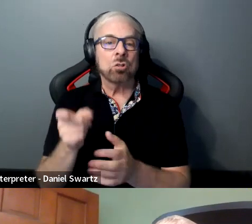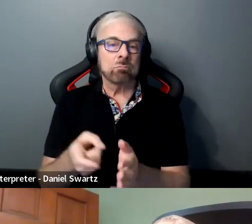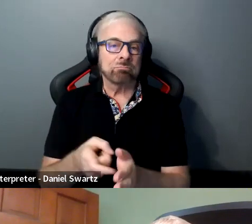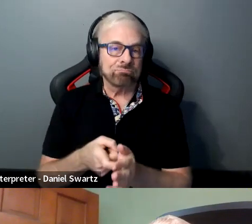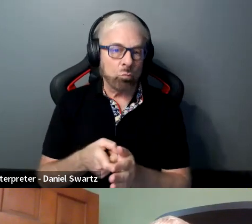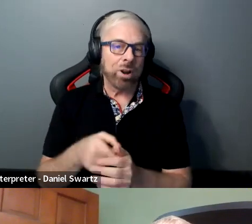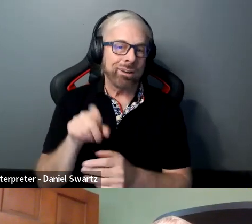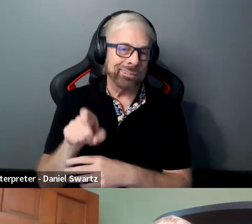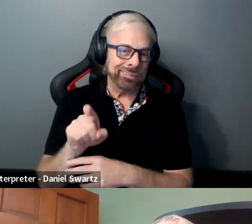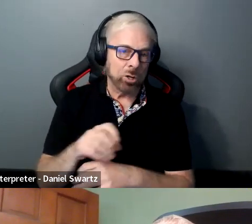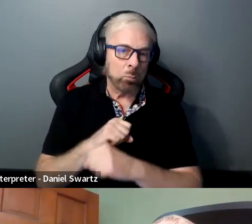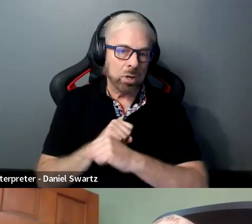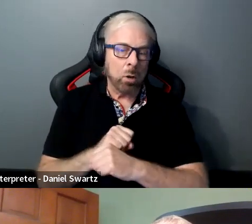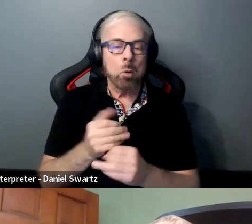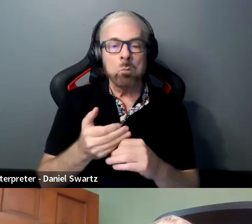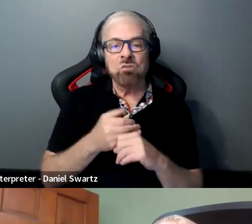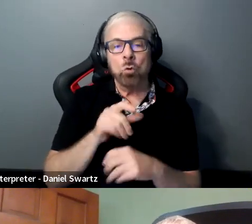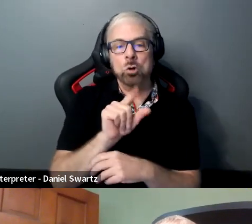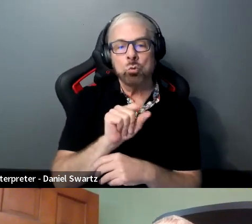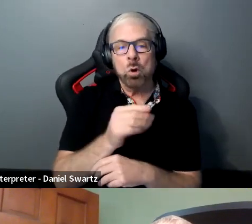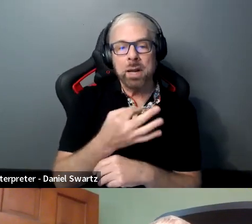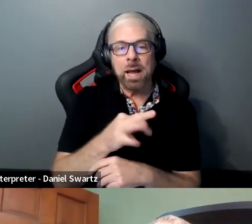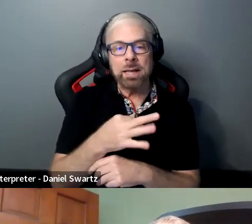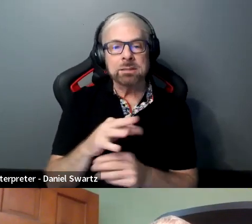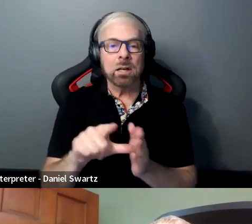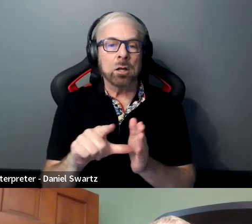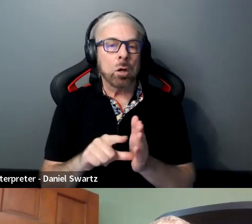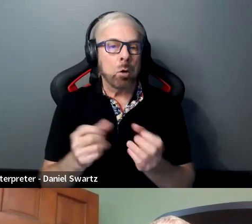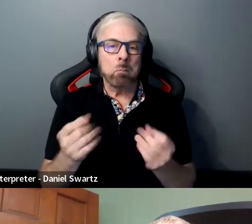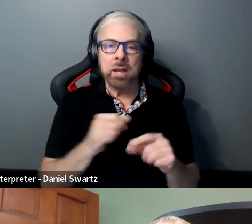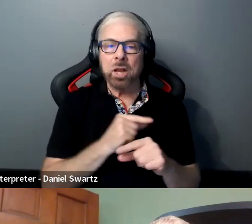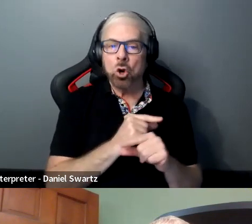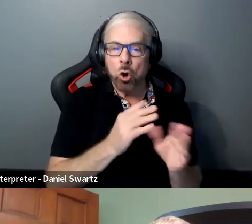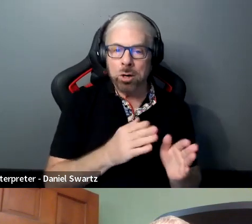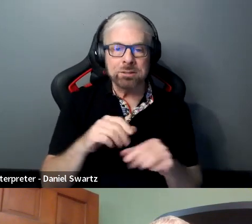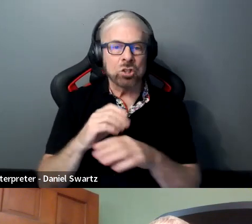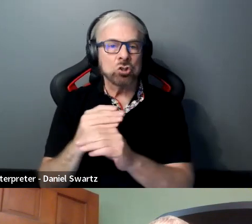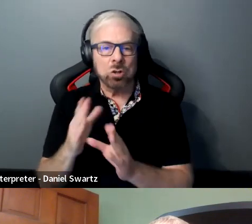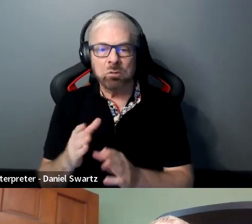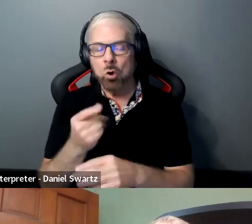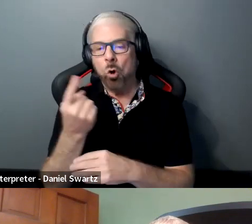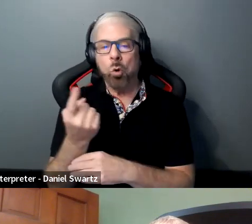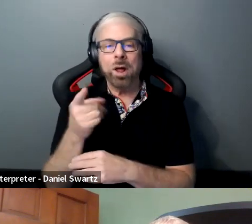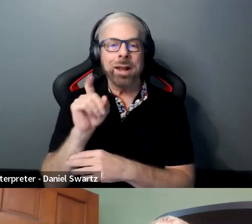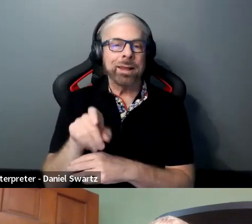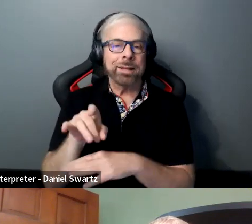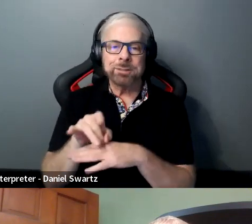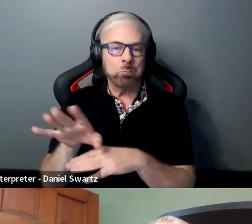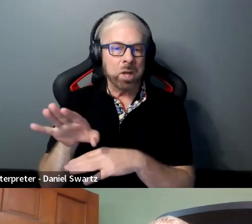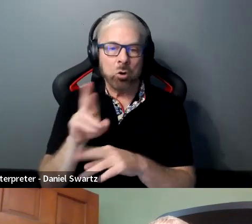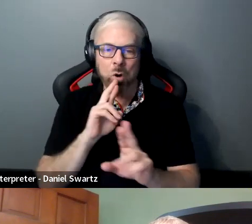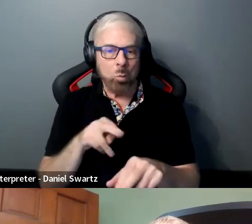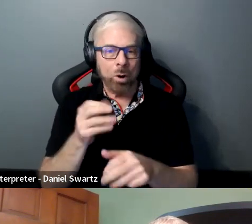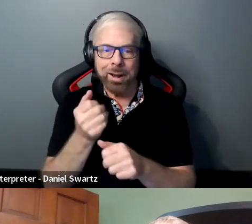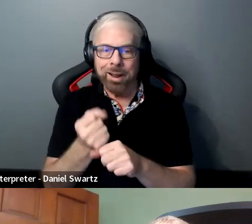Well, before the 2019 legislation, many guardians and conservators only had to submit a report every